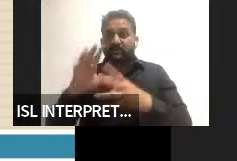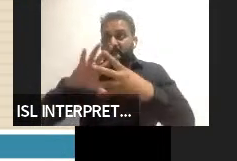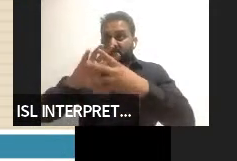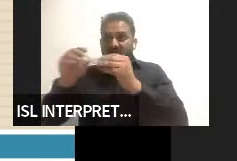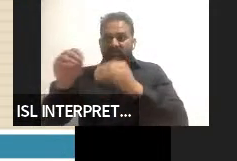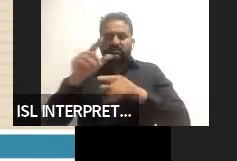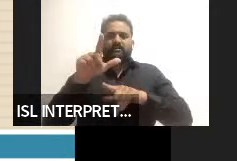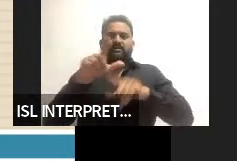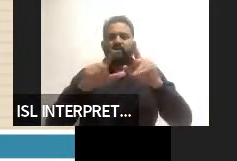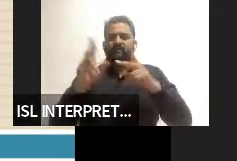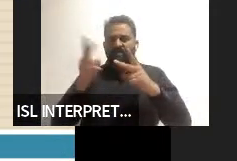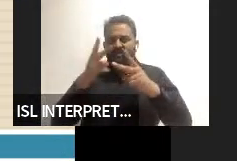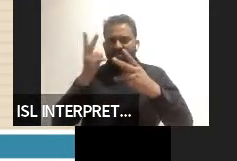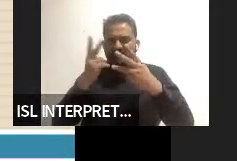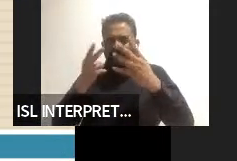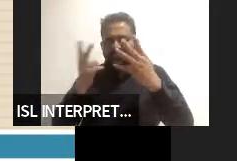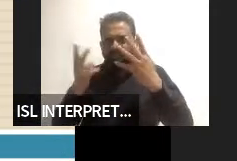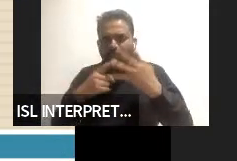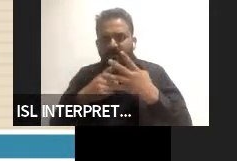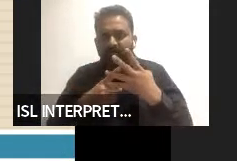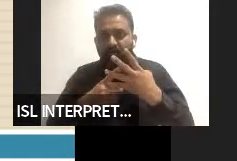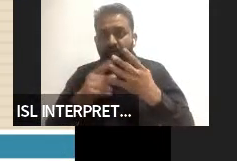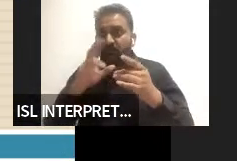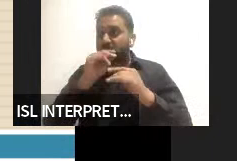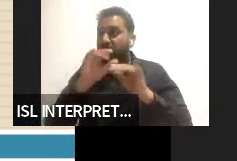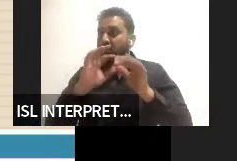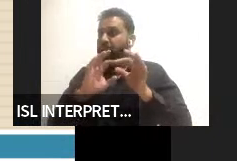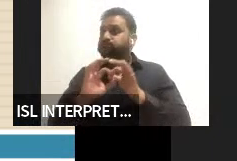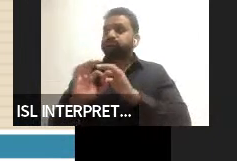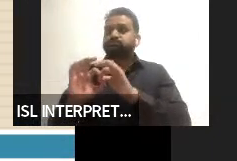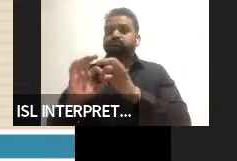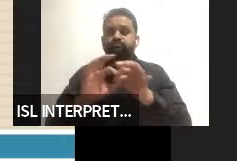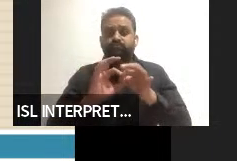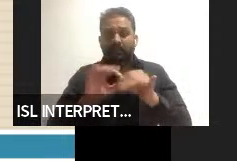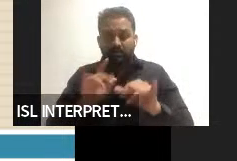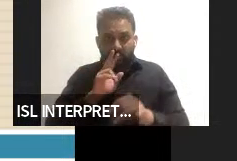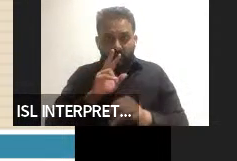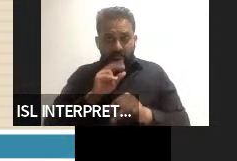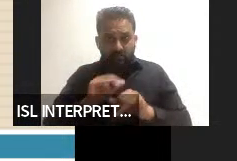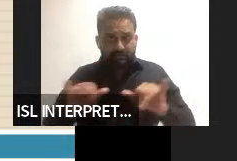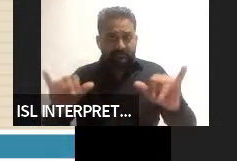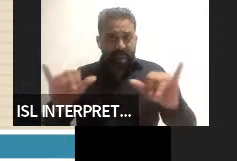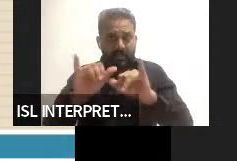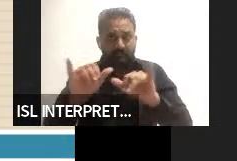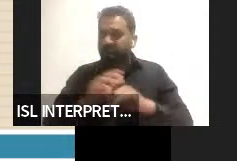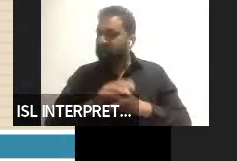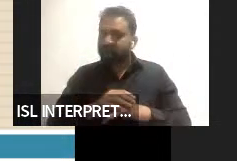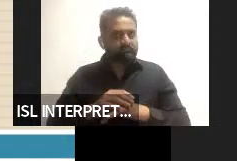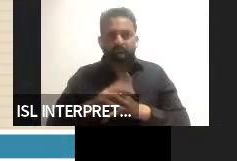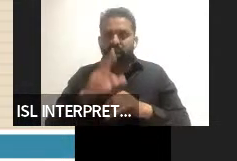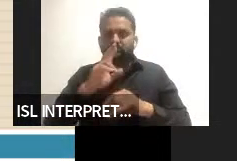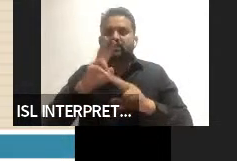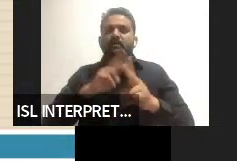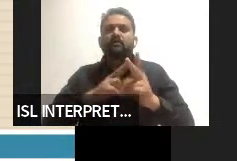will be very different. It will be not be coherent. It will not be very, very different approach will be there. It doesn't